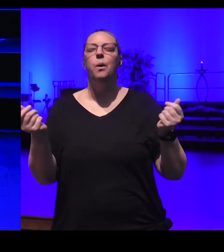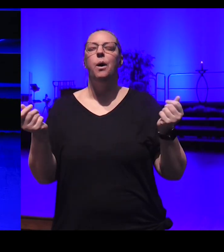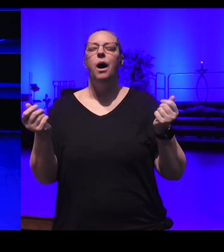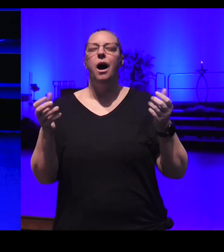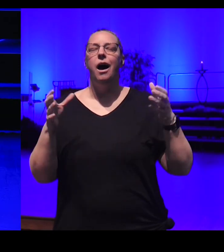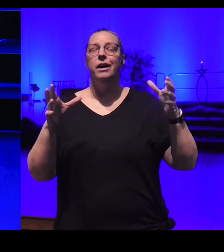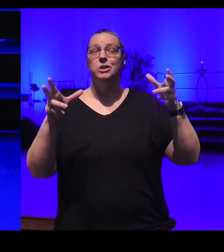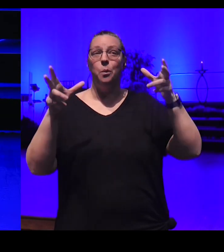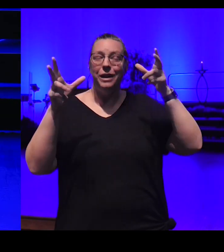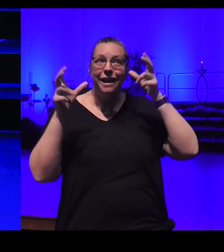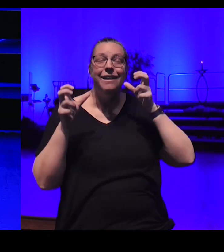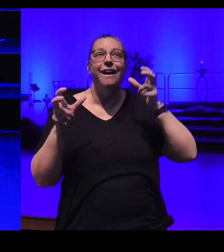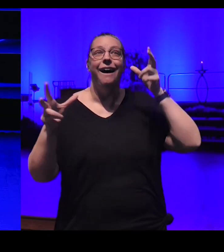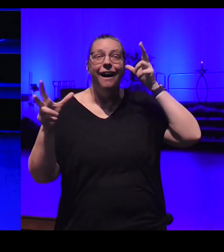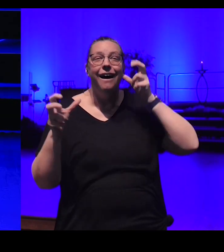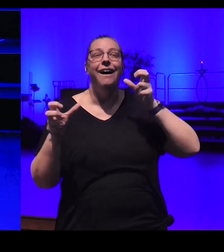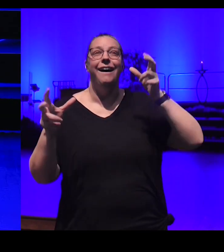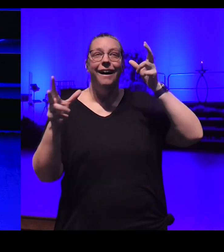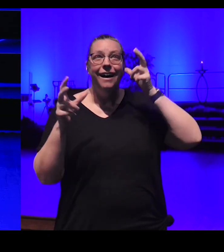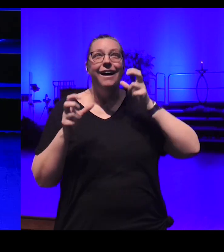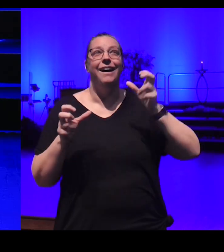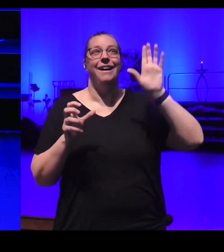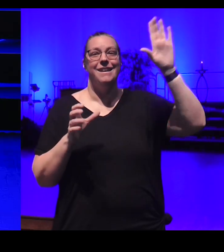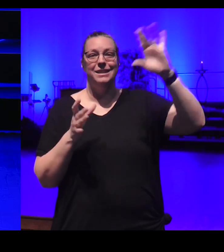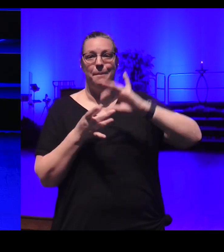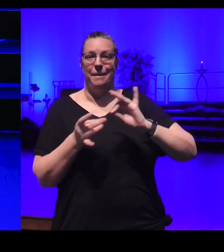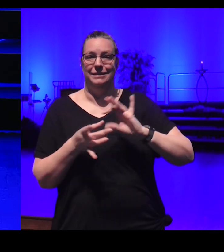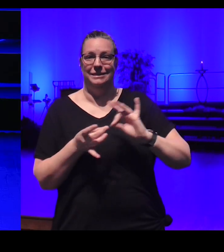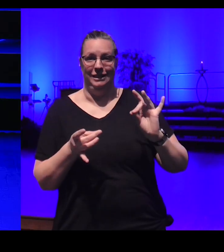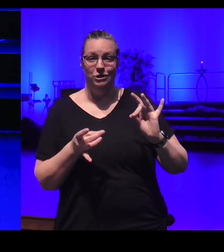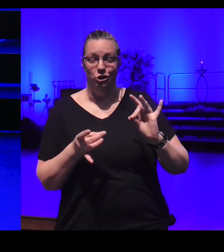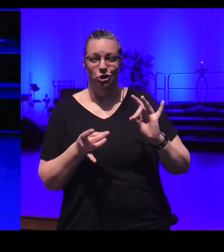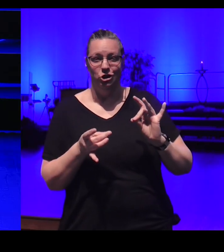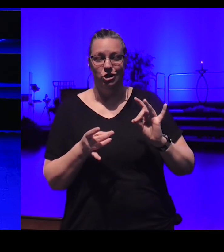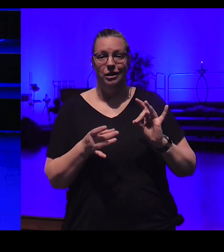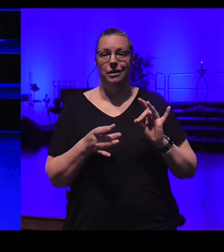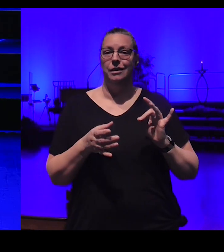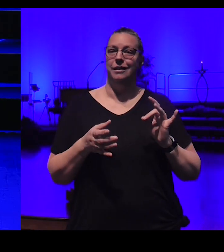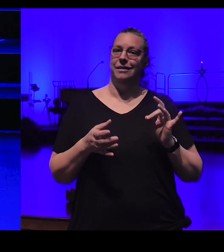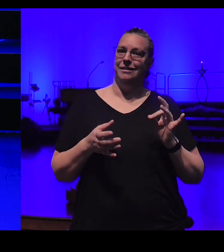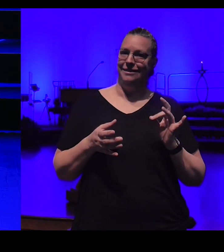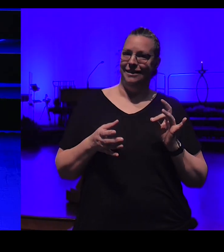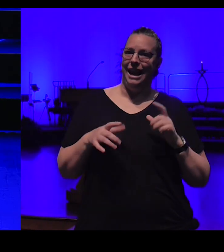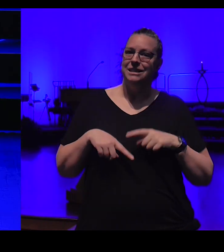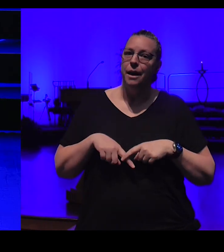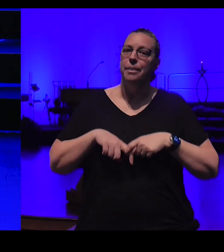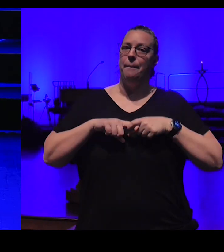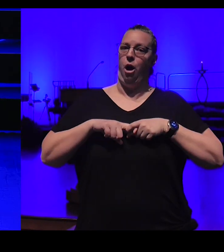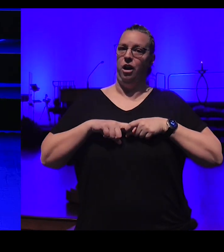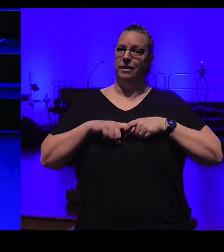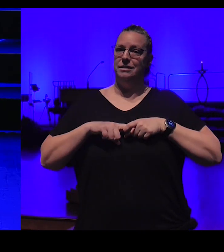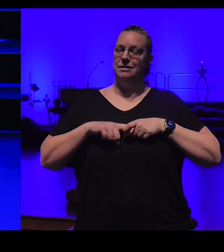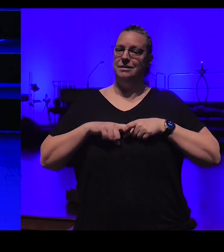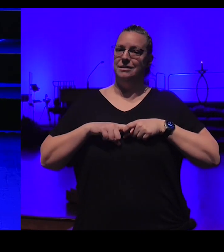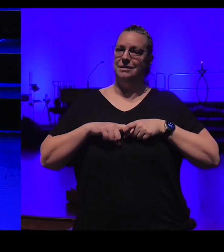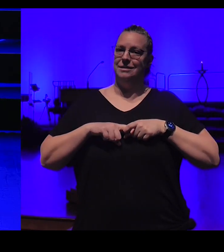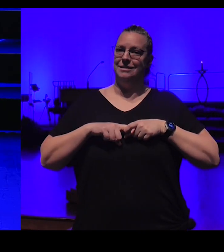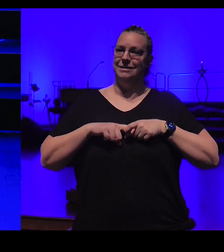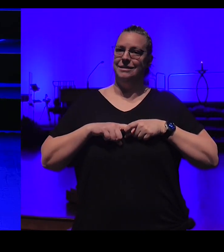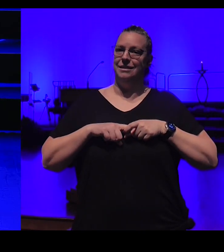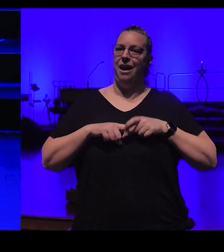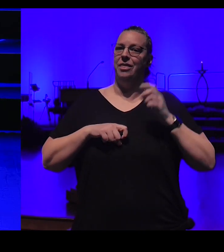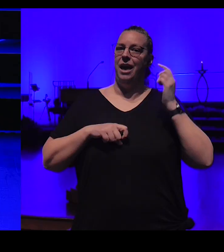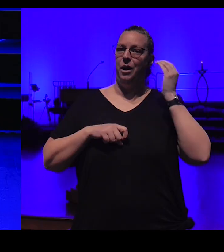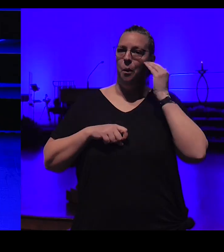receive more of what the divine message is. It's in the pausing that awareness can